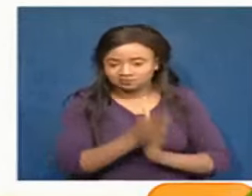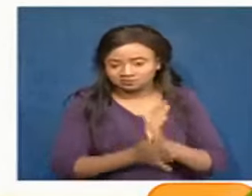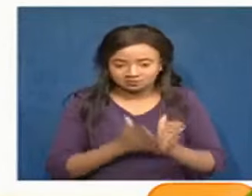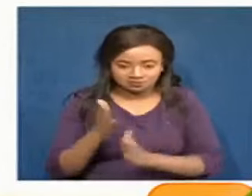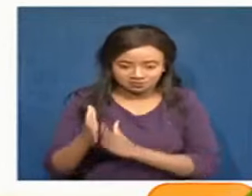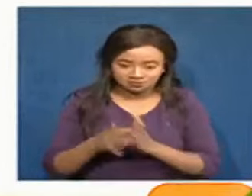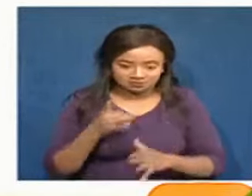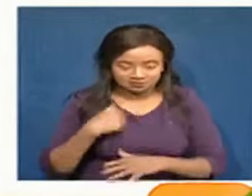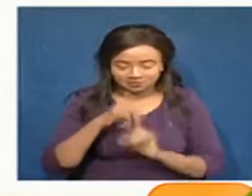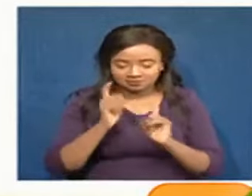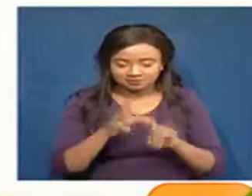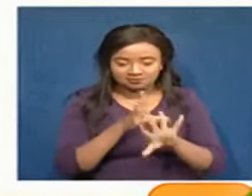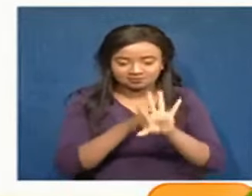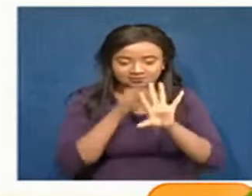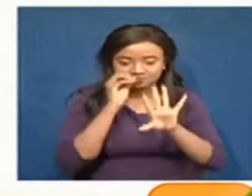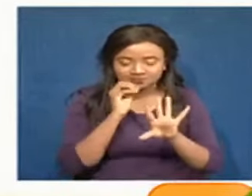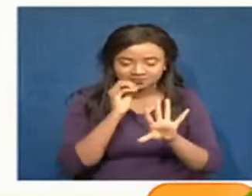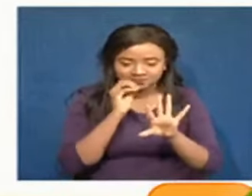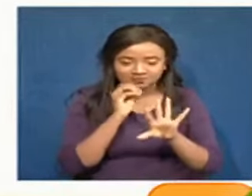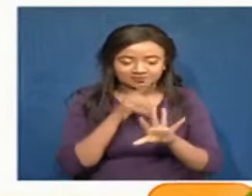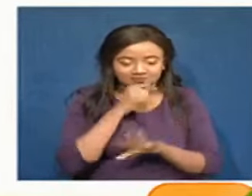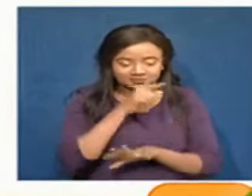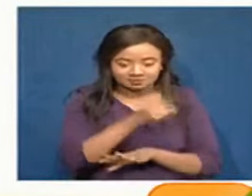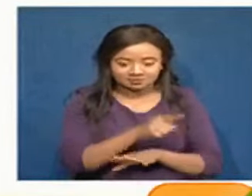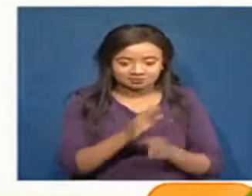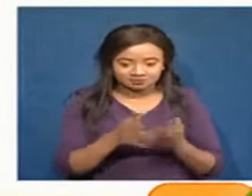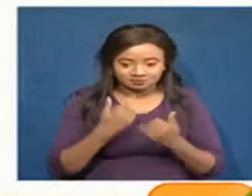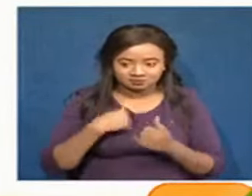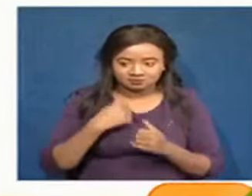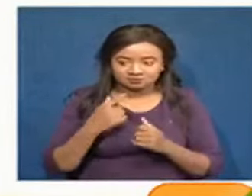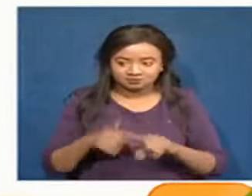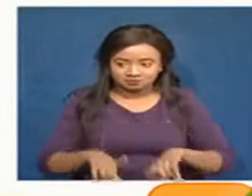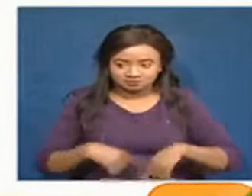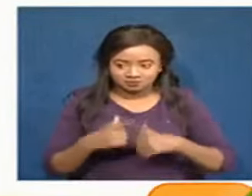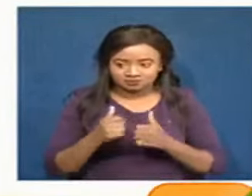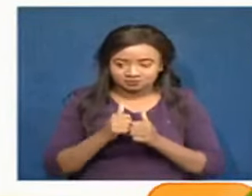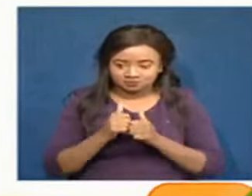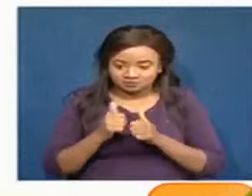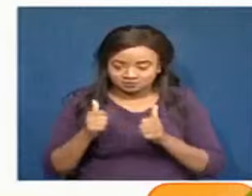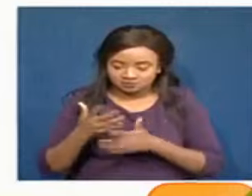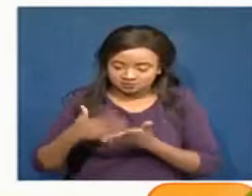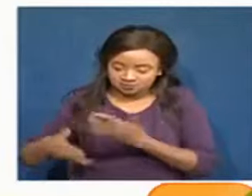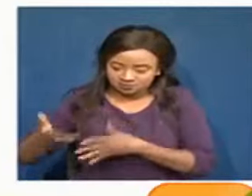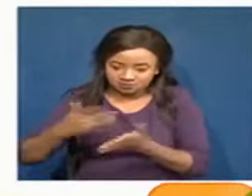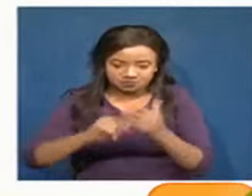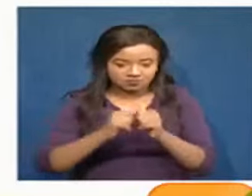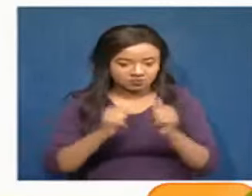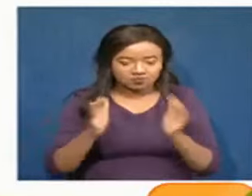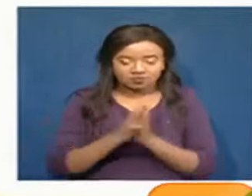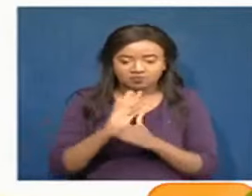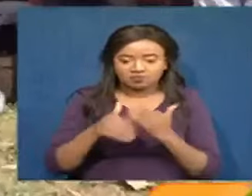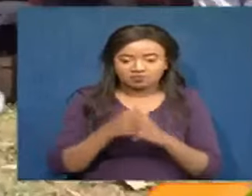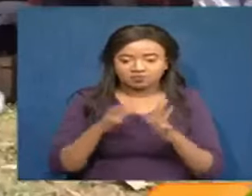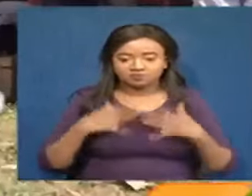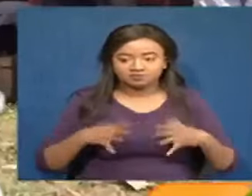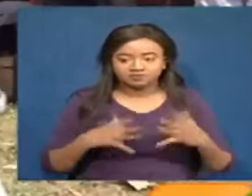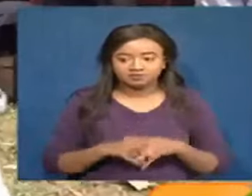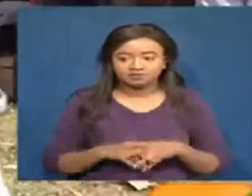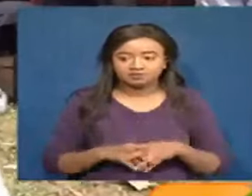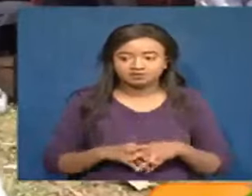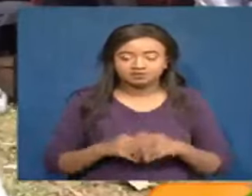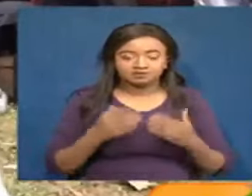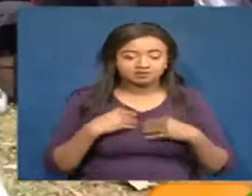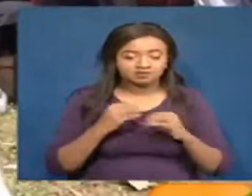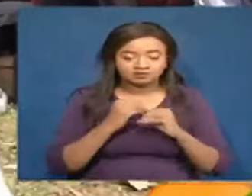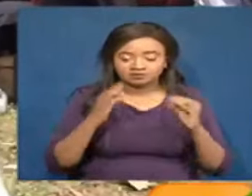us emulate Austin so that we live well with everybody that we interact with. Nobody is there to take